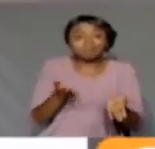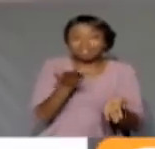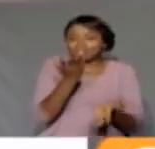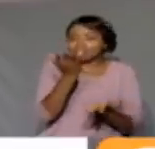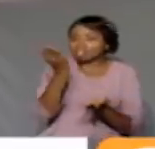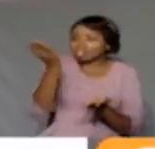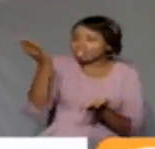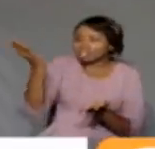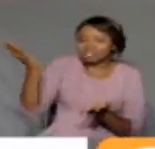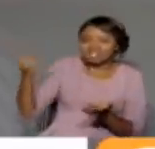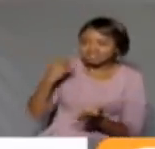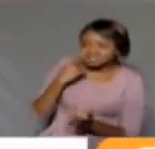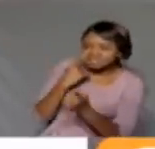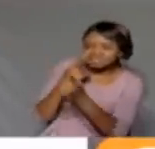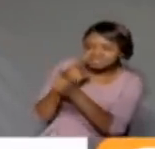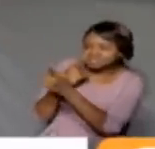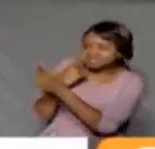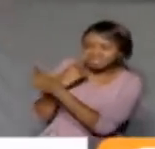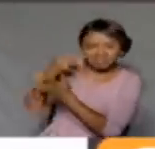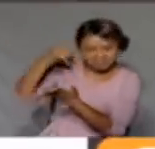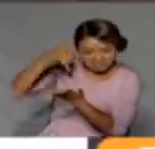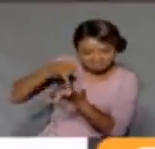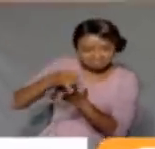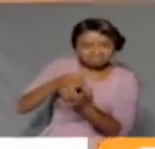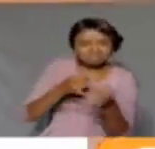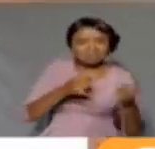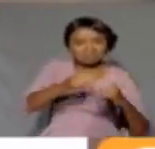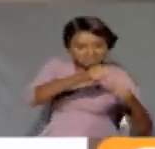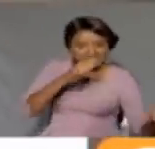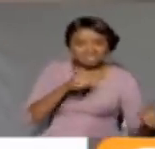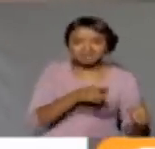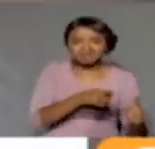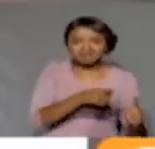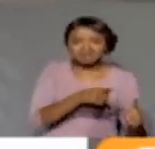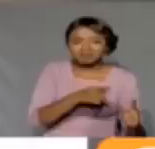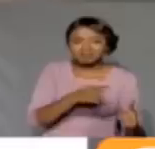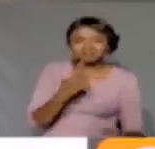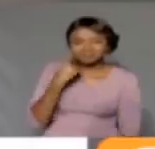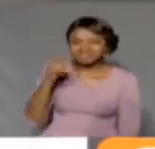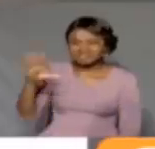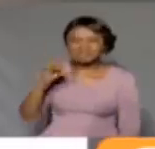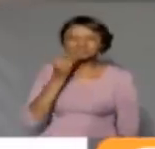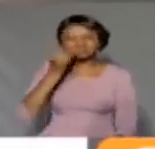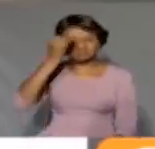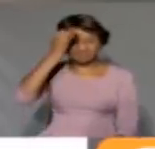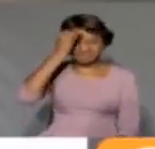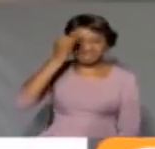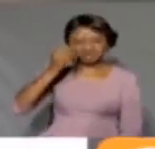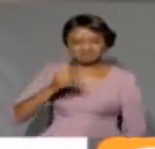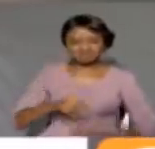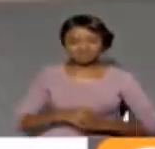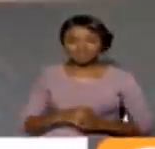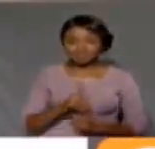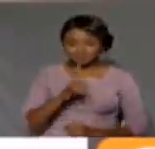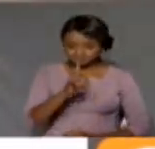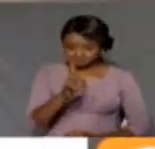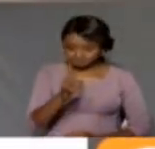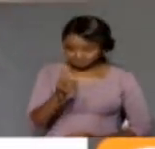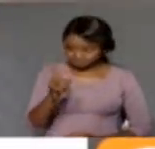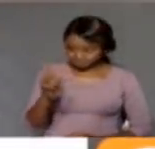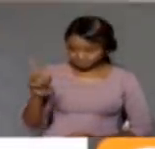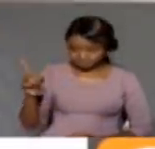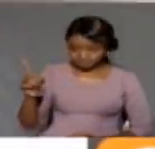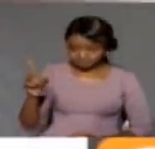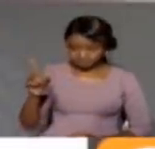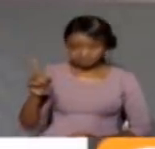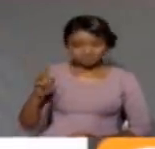of the ones who are responsible for Tob's death here in sheep's skin, believe you me,